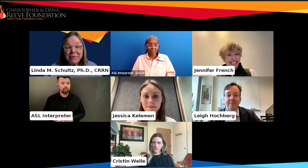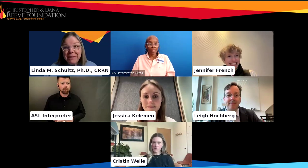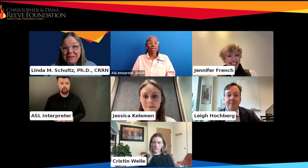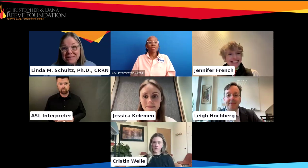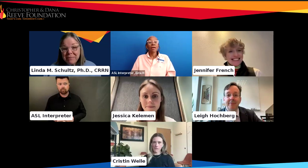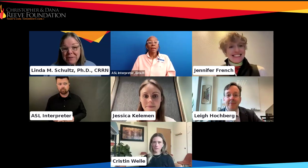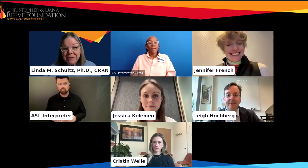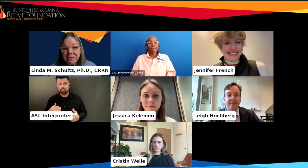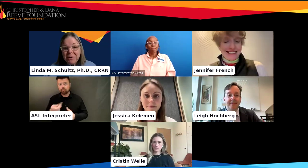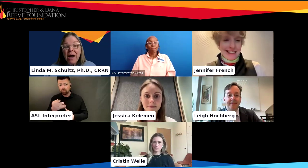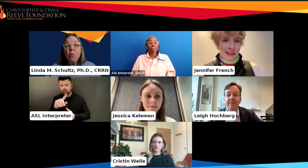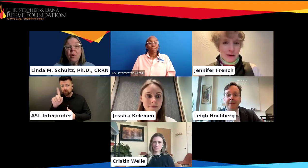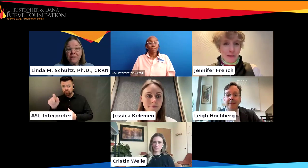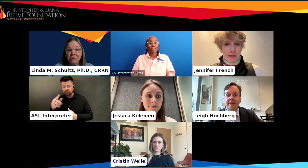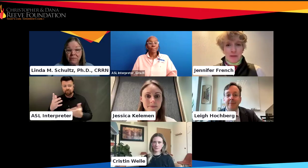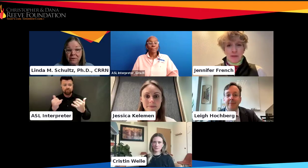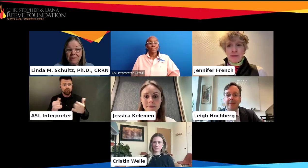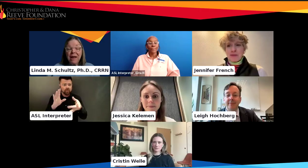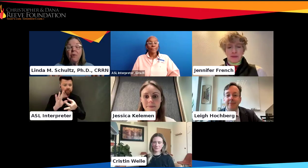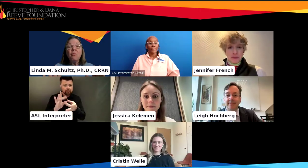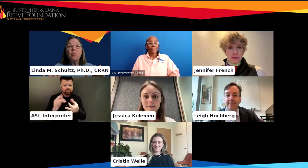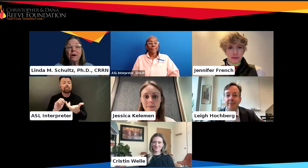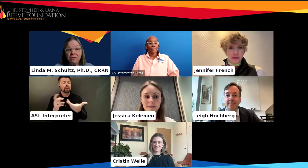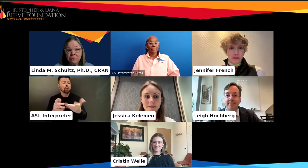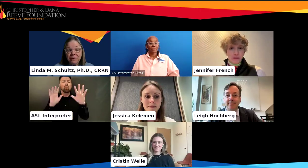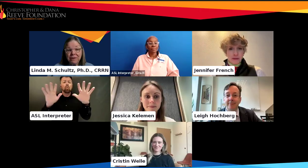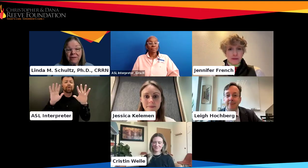First of all, let me make a statement, though. How wonderful